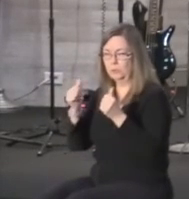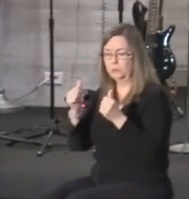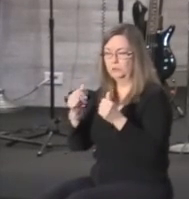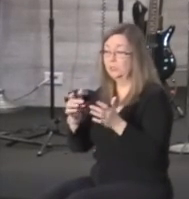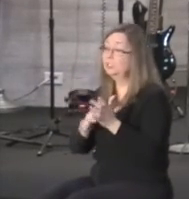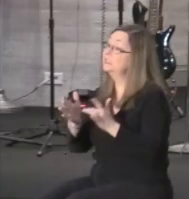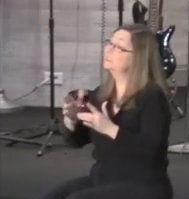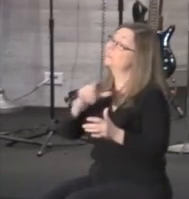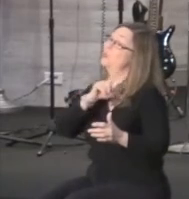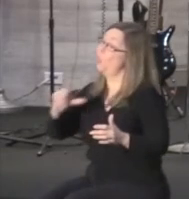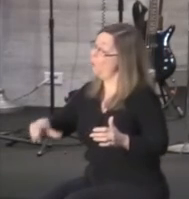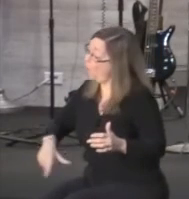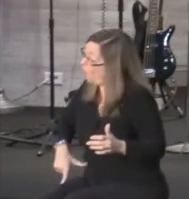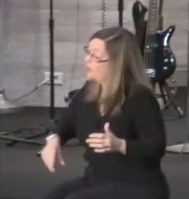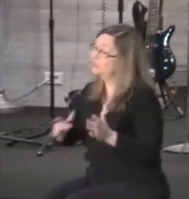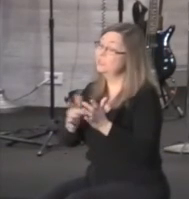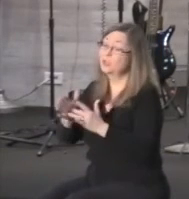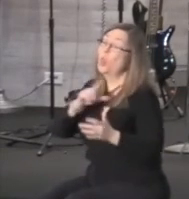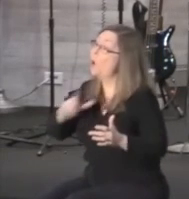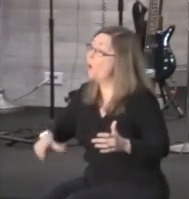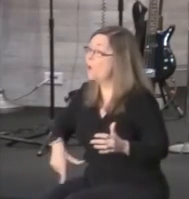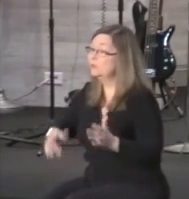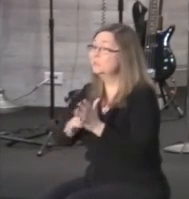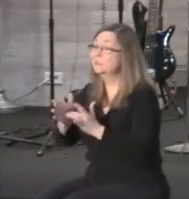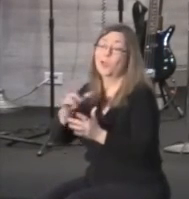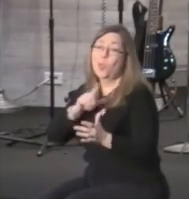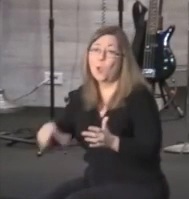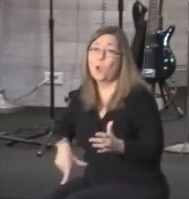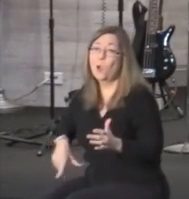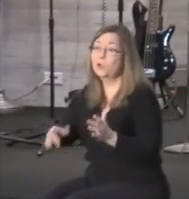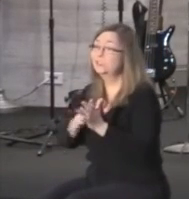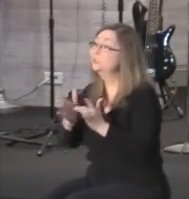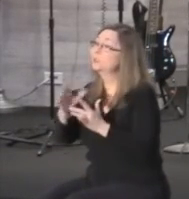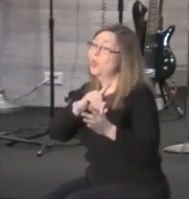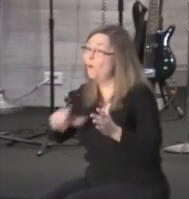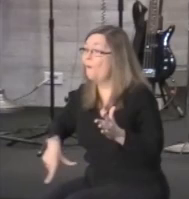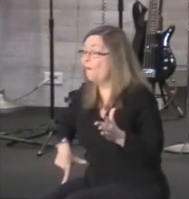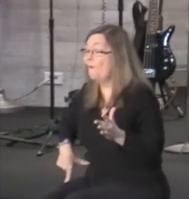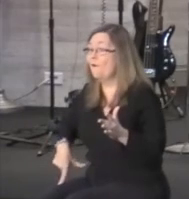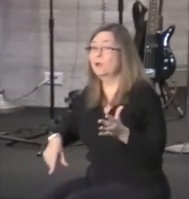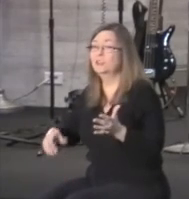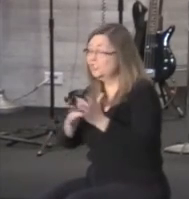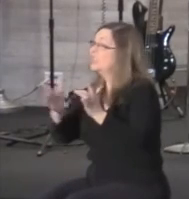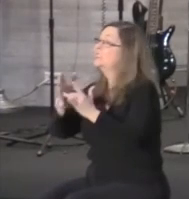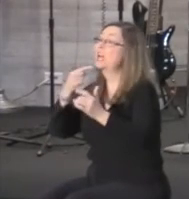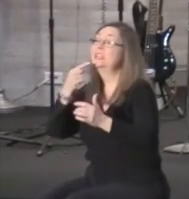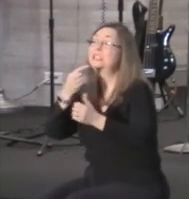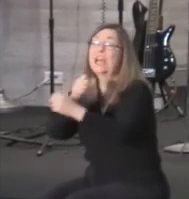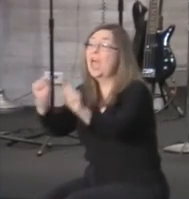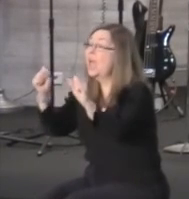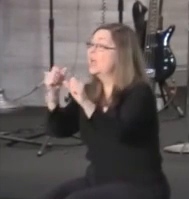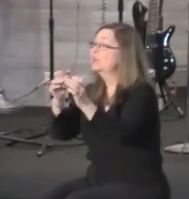Jesus is Lord. Jesus is Lord. Jesus is Lord. Jesus is Lord. Jesus